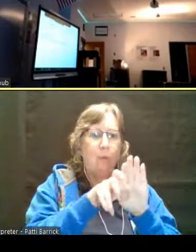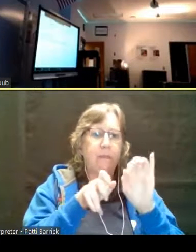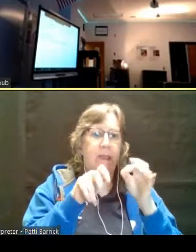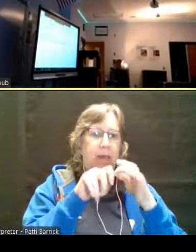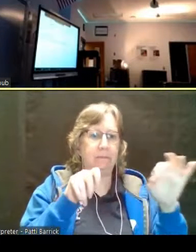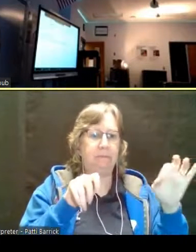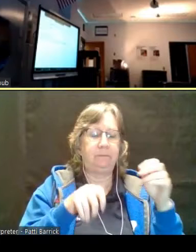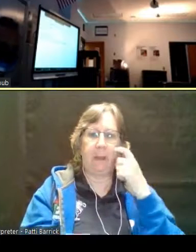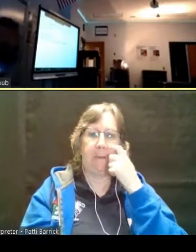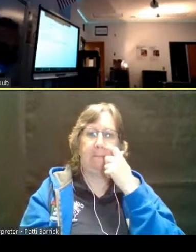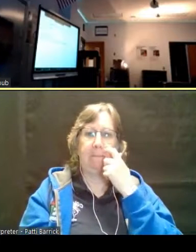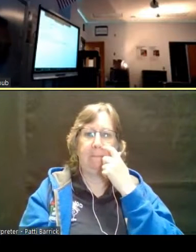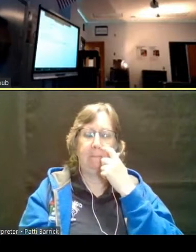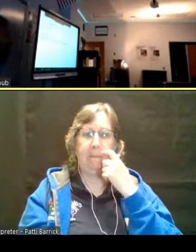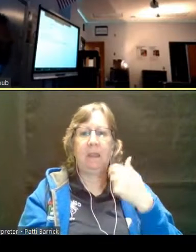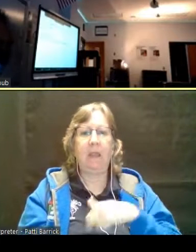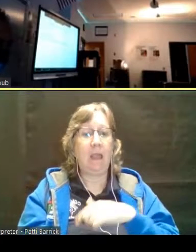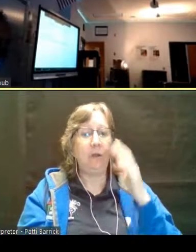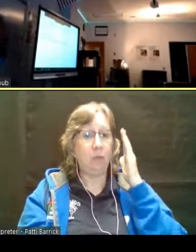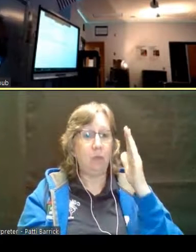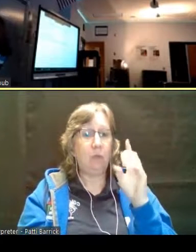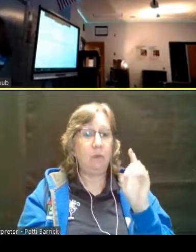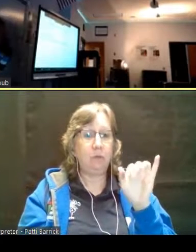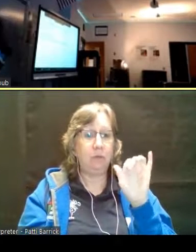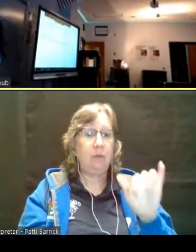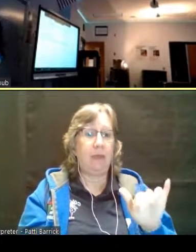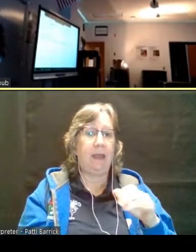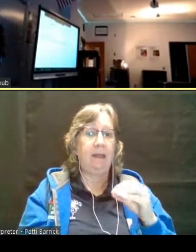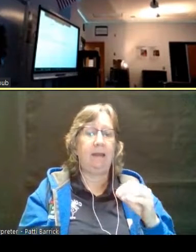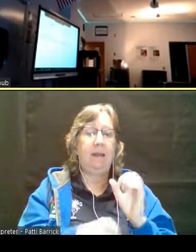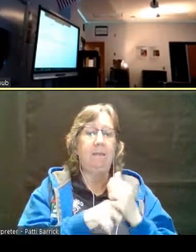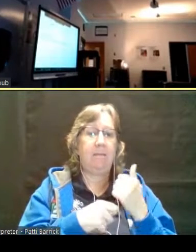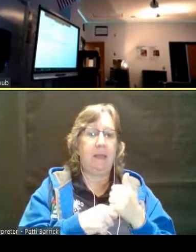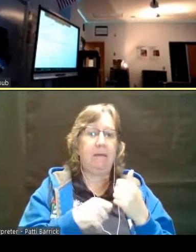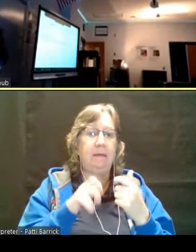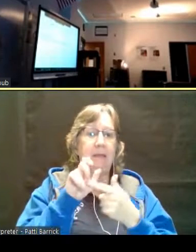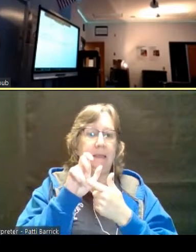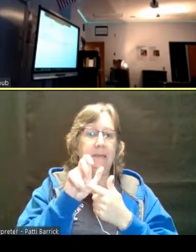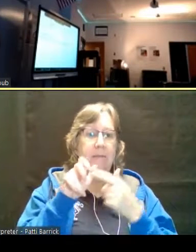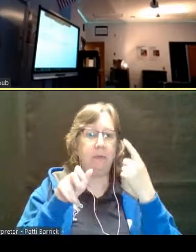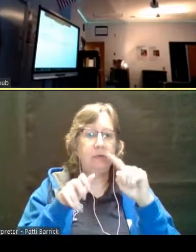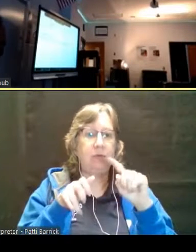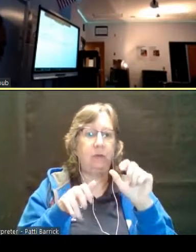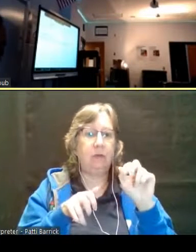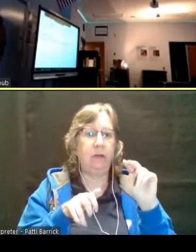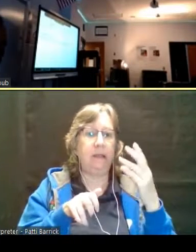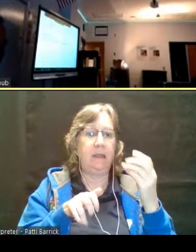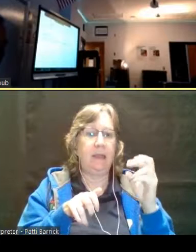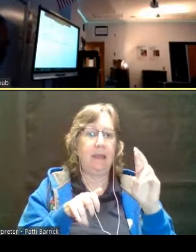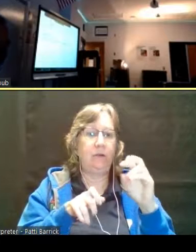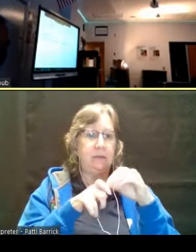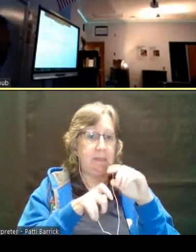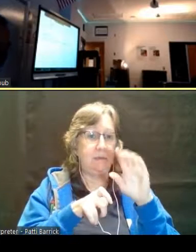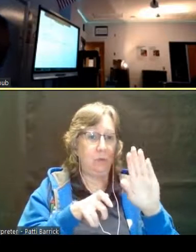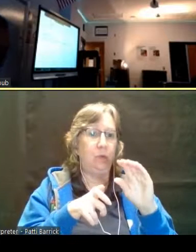So if we will do one of these, and we'll give you examples of how to do anchoring documents in a moment.